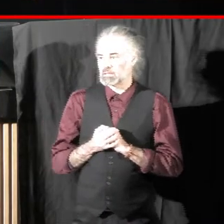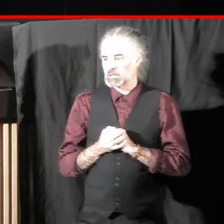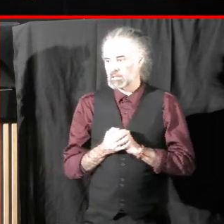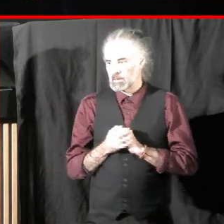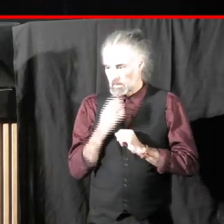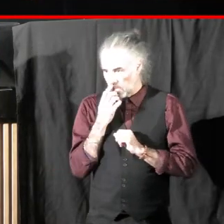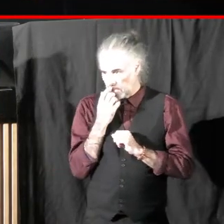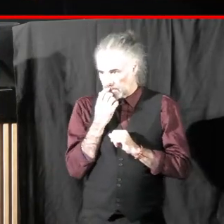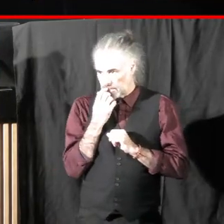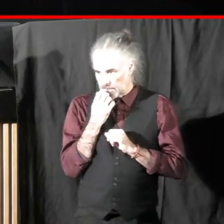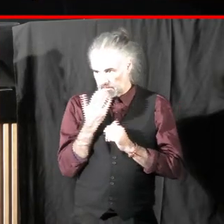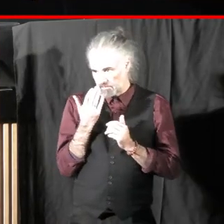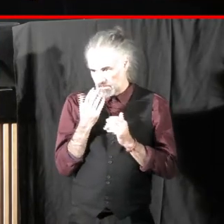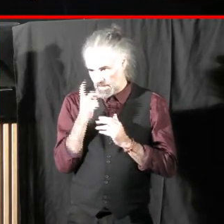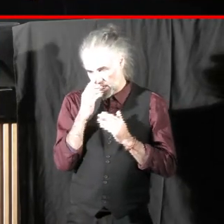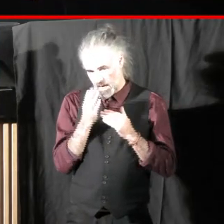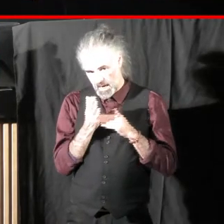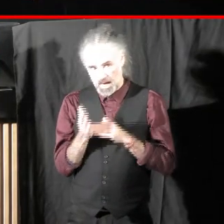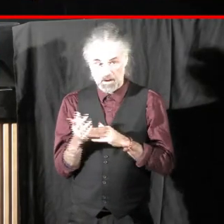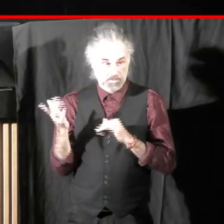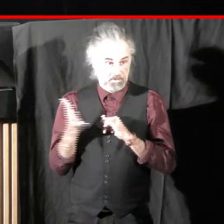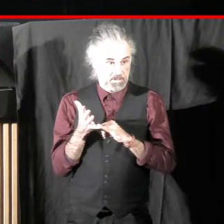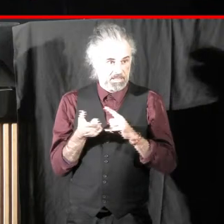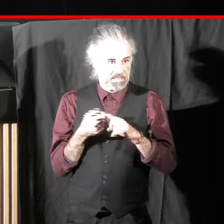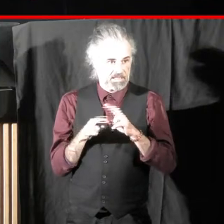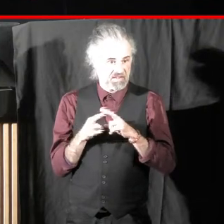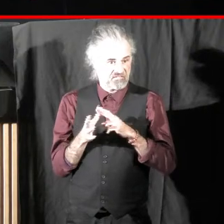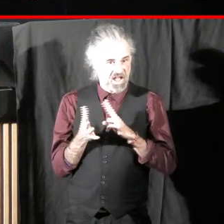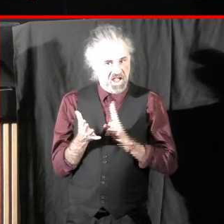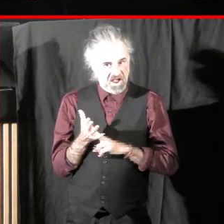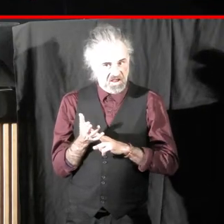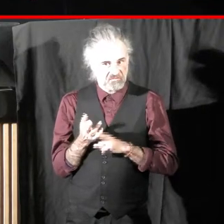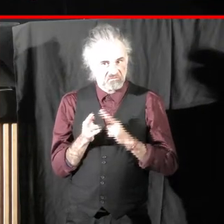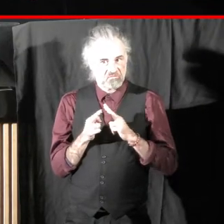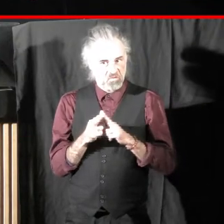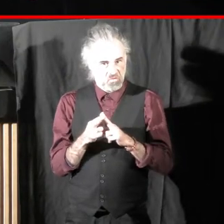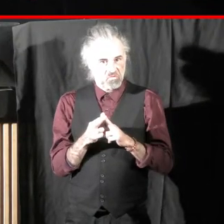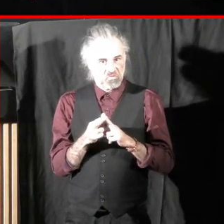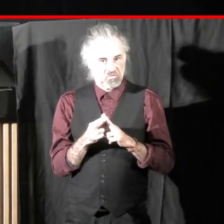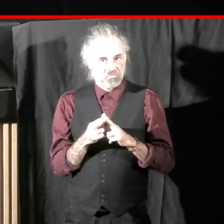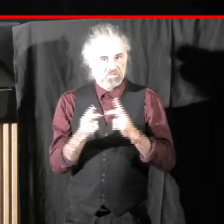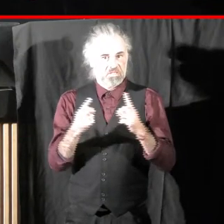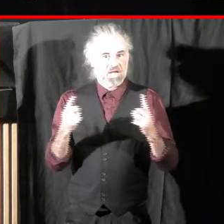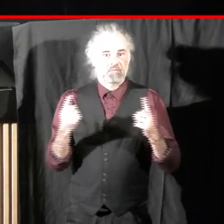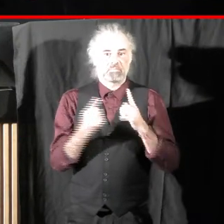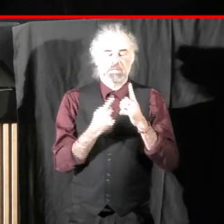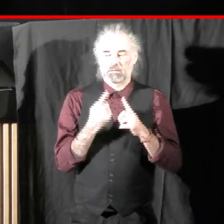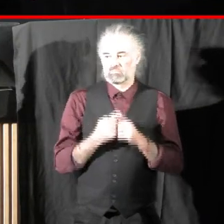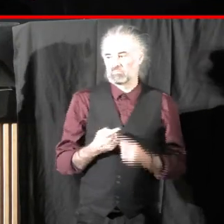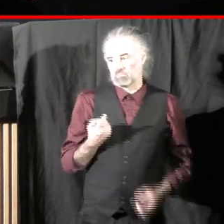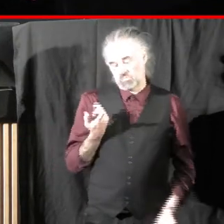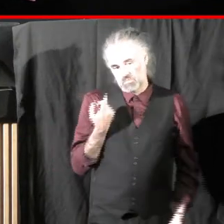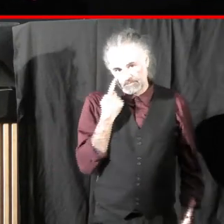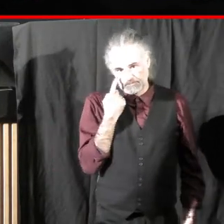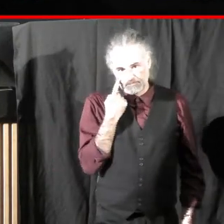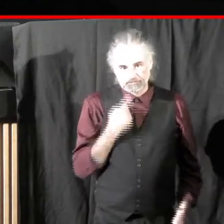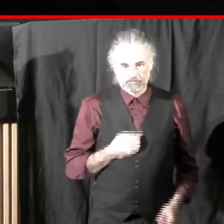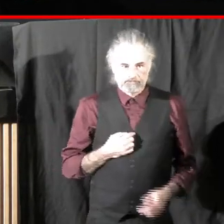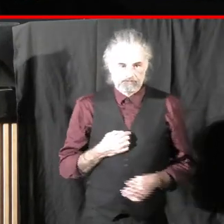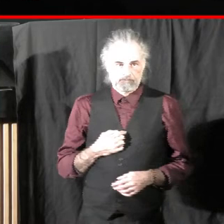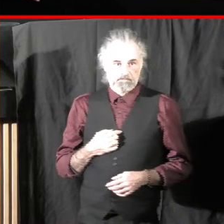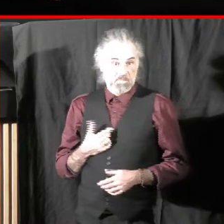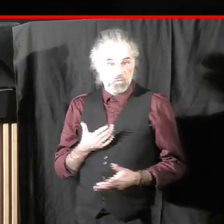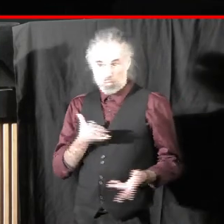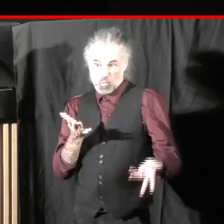and maybe you can help Stefan out a bit in the town meeting. So let's see if we can role play